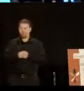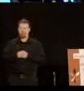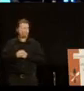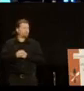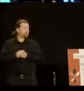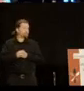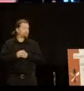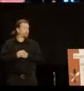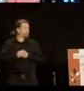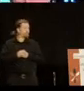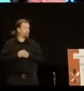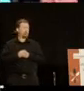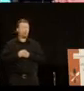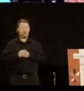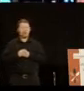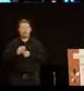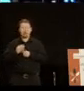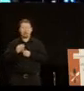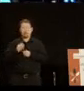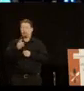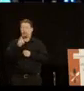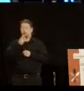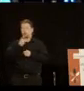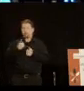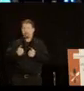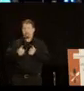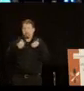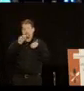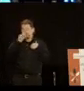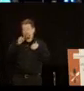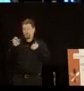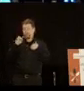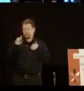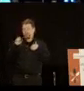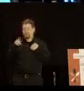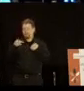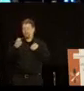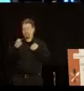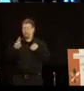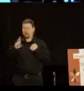And then from just down the road, Tammy Turner from Zephyr Hills, Pasco County.